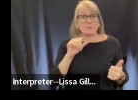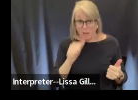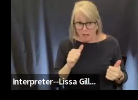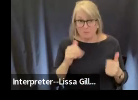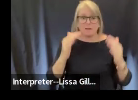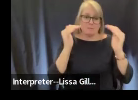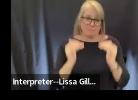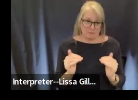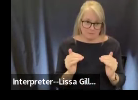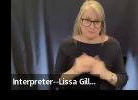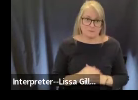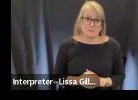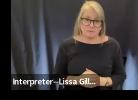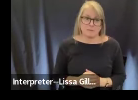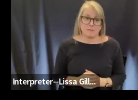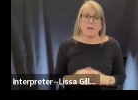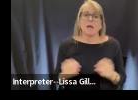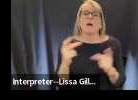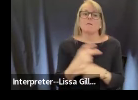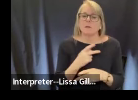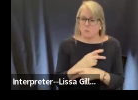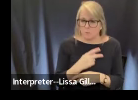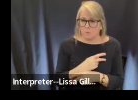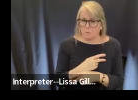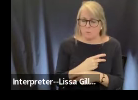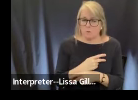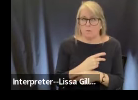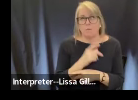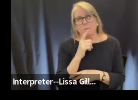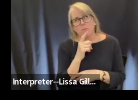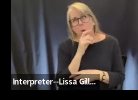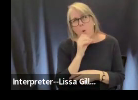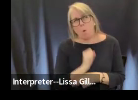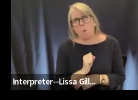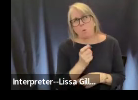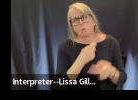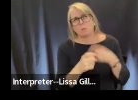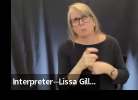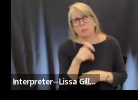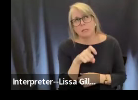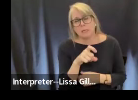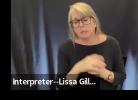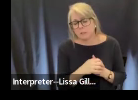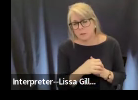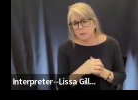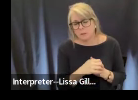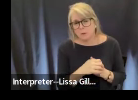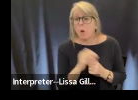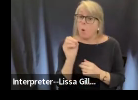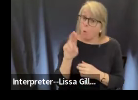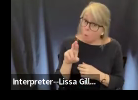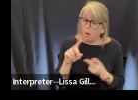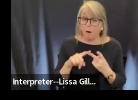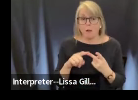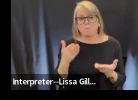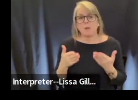step. So we need to figure out if it's older and needs complete renovation, if you will, replacement, or if it just needs a